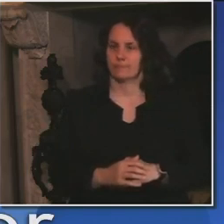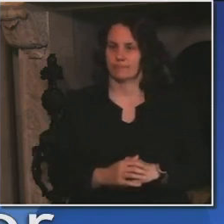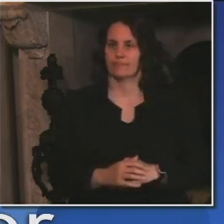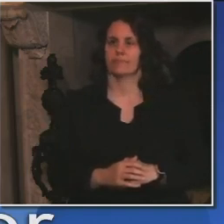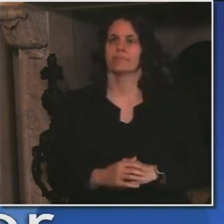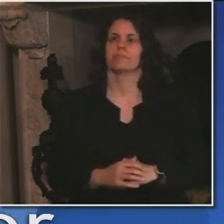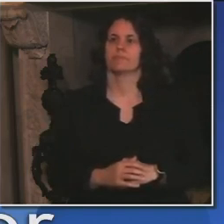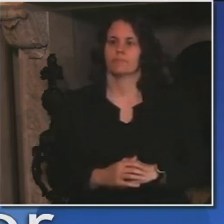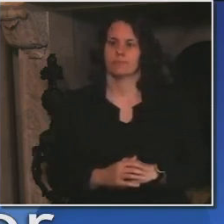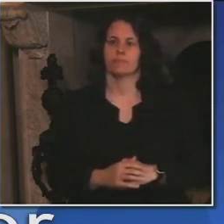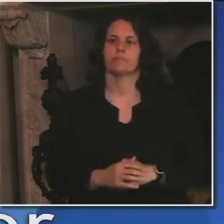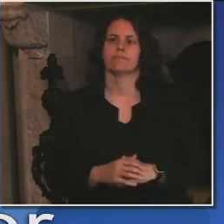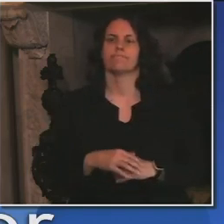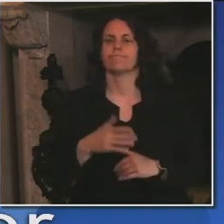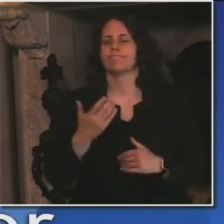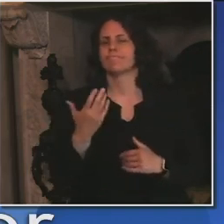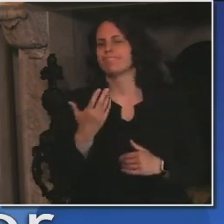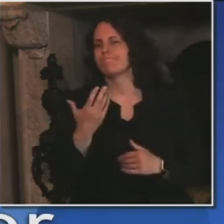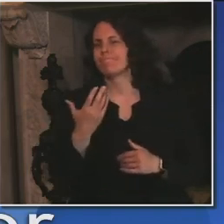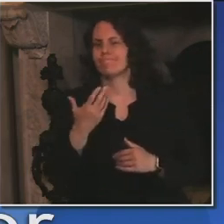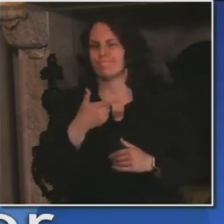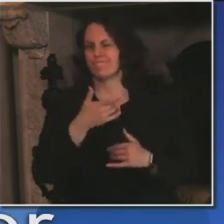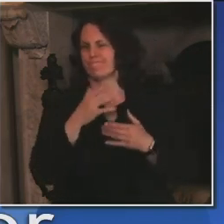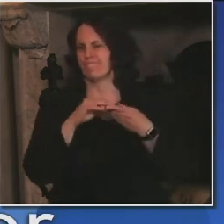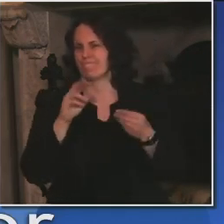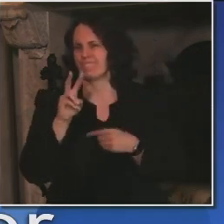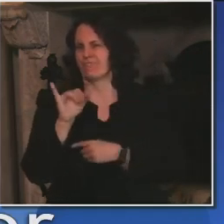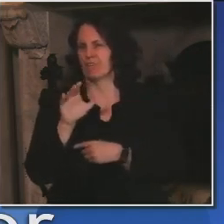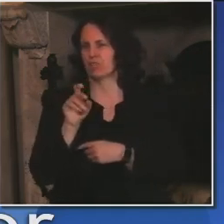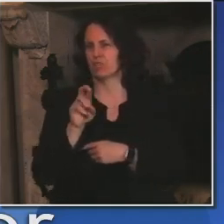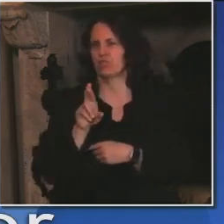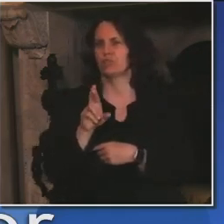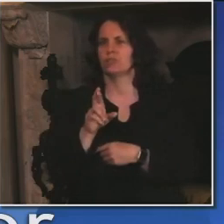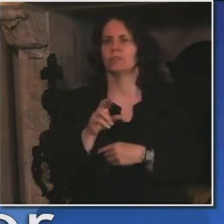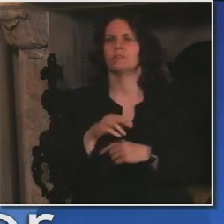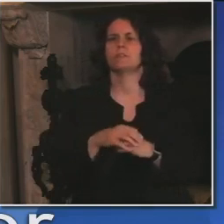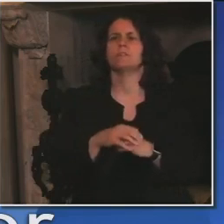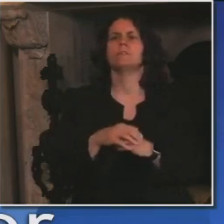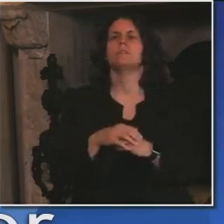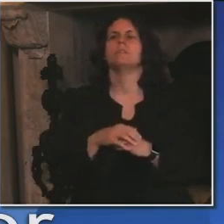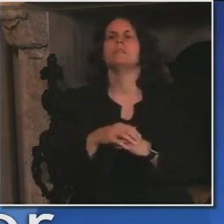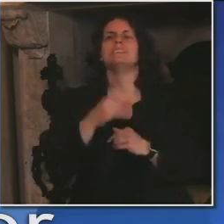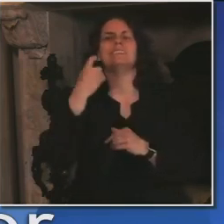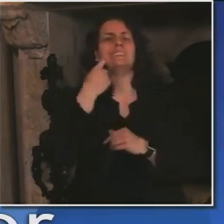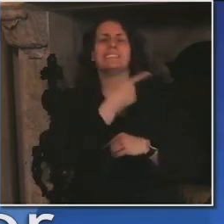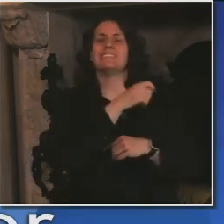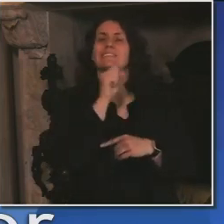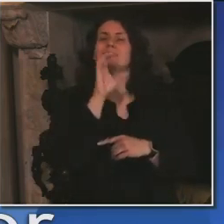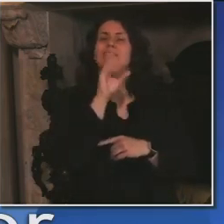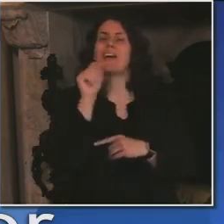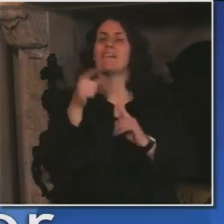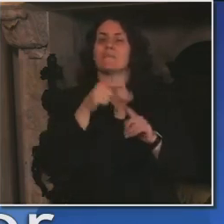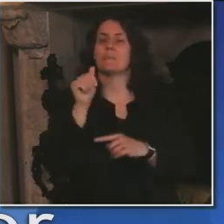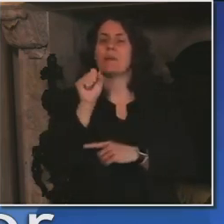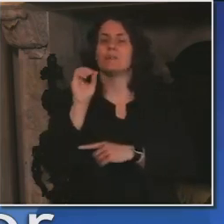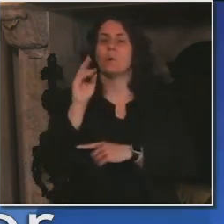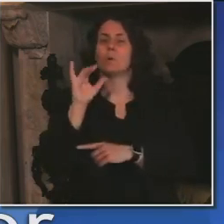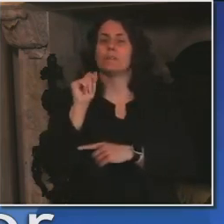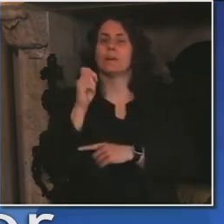Wanted to kind of bounce off of the Scott Bauer question about, you know, the criteria for